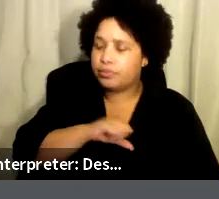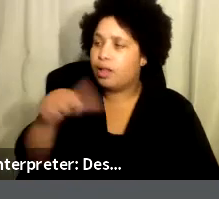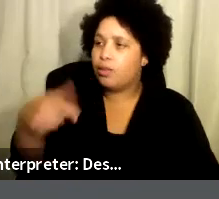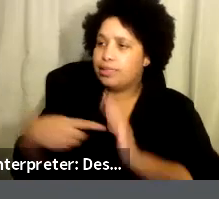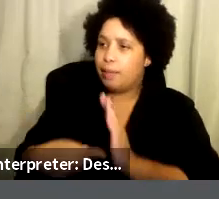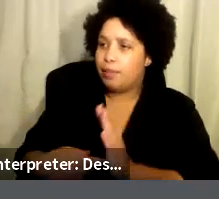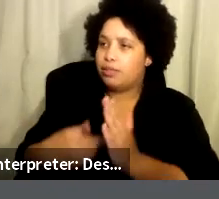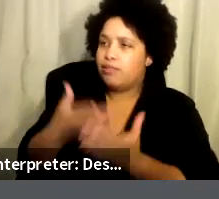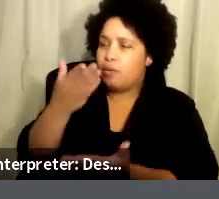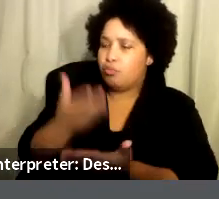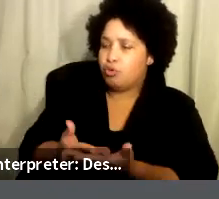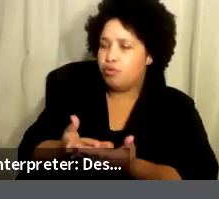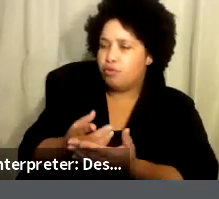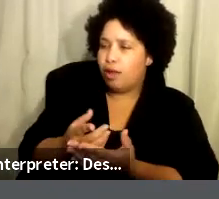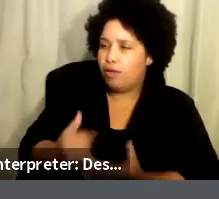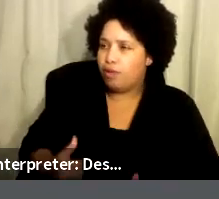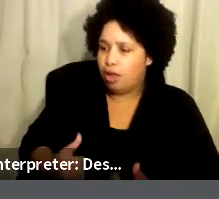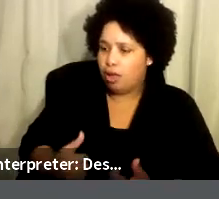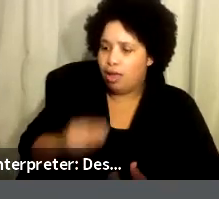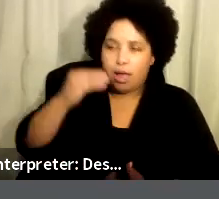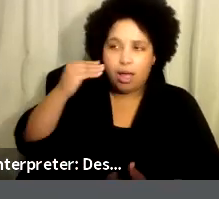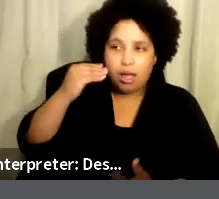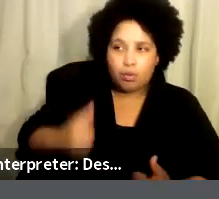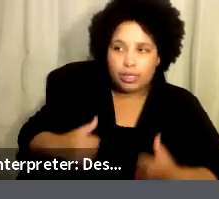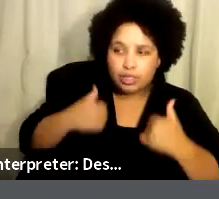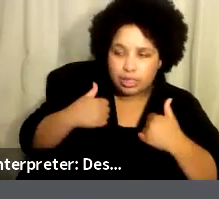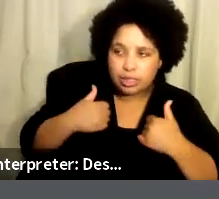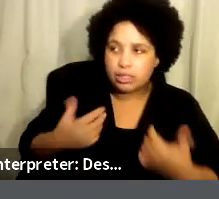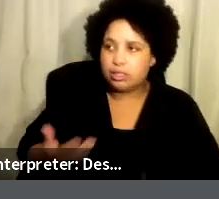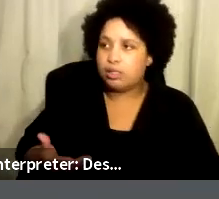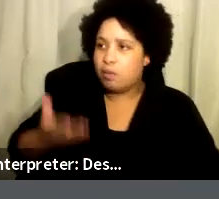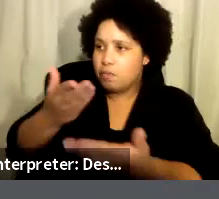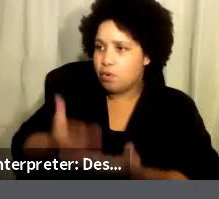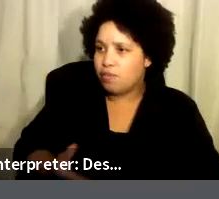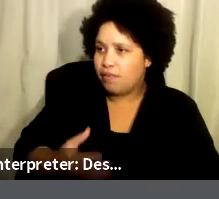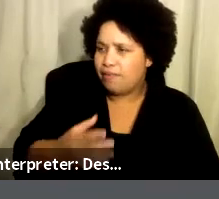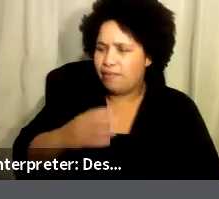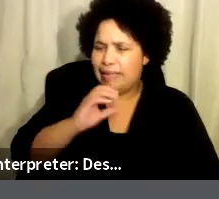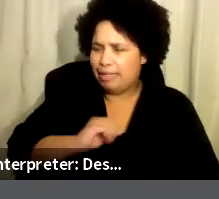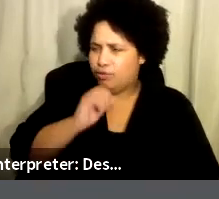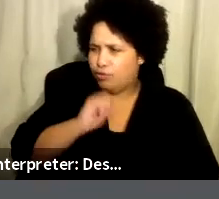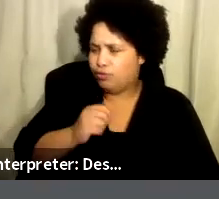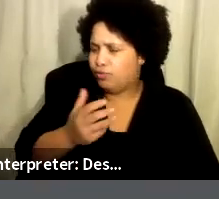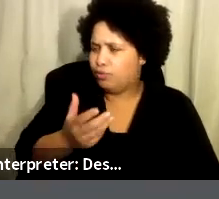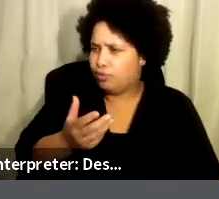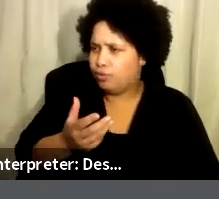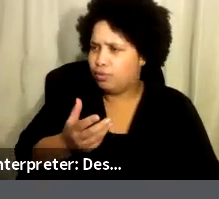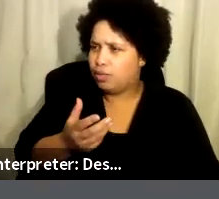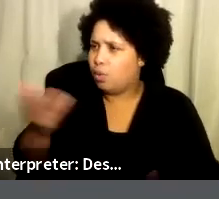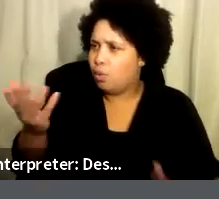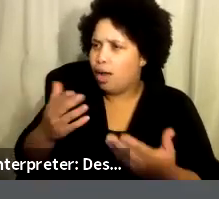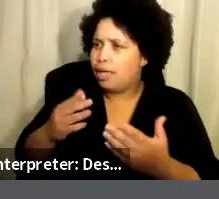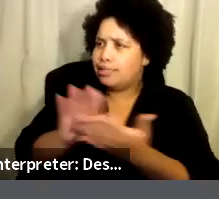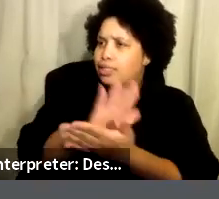and what are examples, which I imagine would be asked is what are some proof of age, I guess. What are documents that